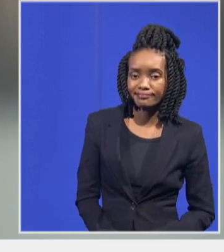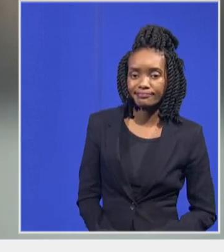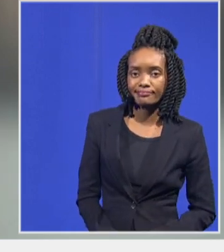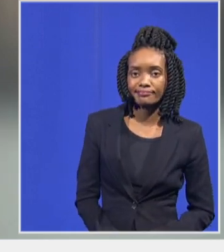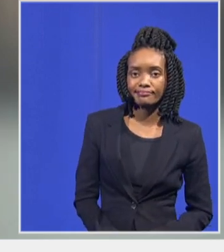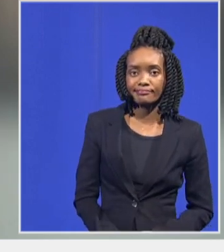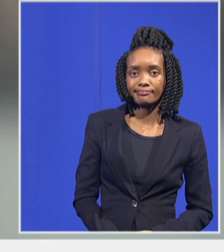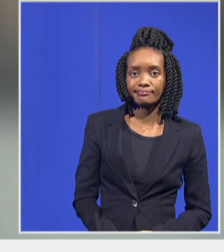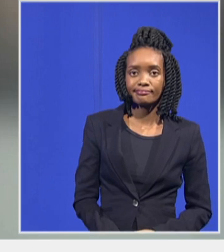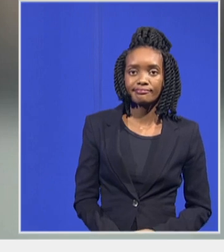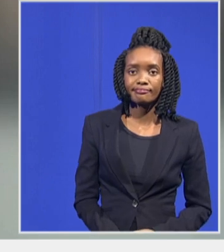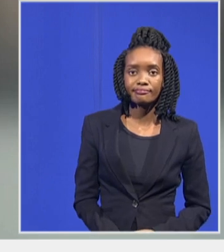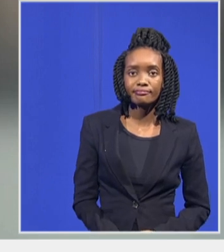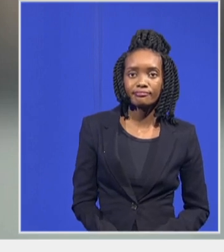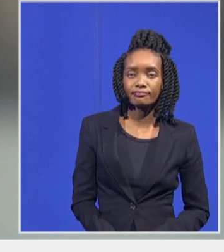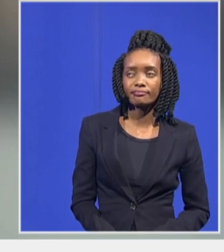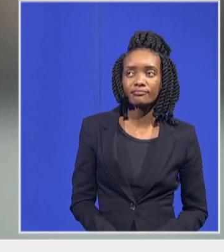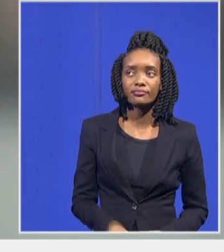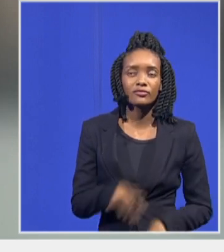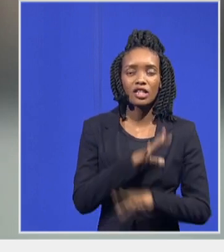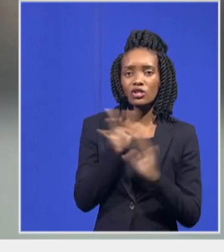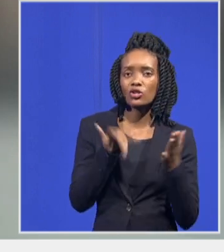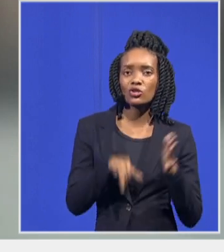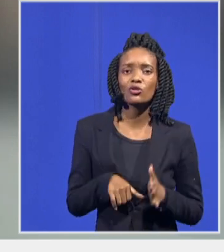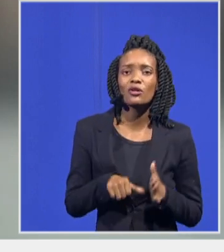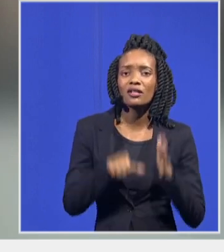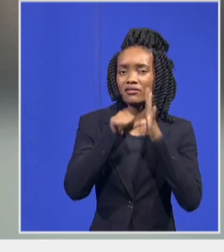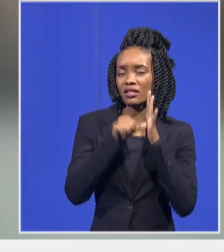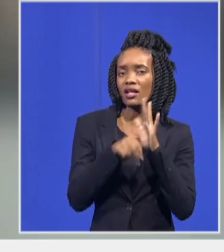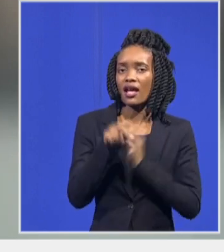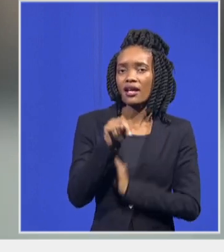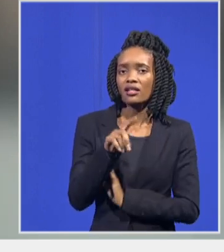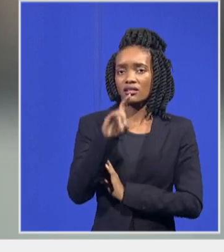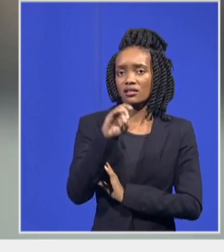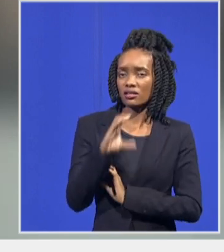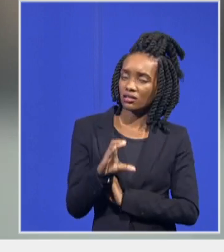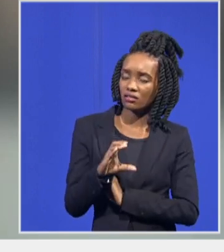And is not going to fundamentally affect our NDC. We are